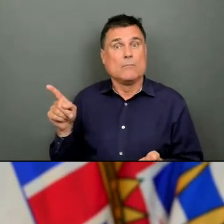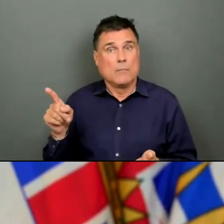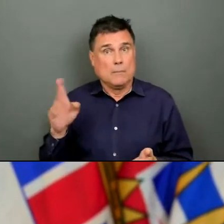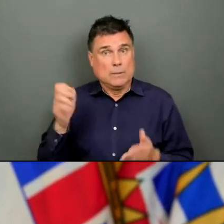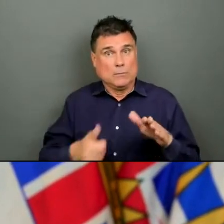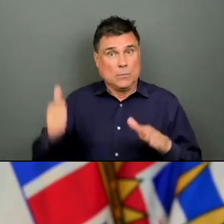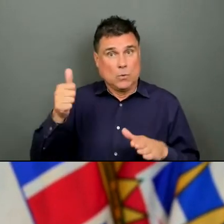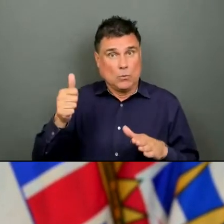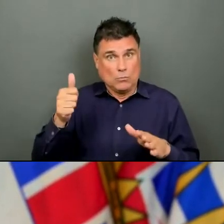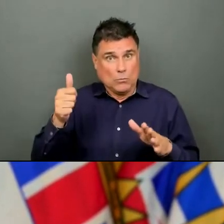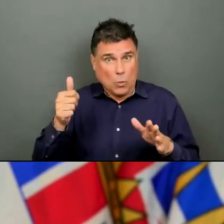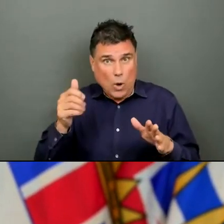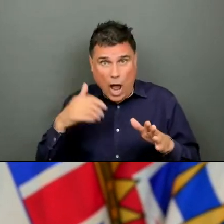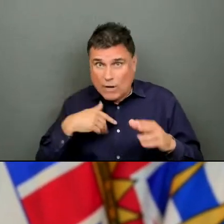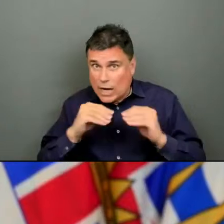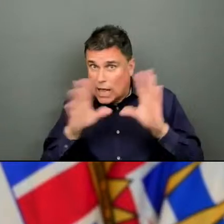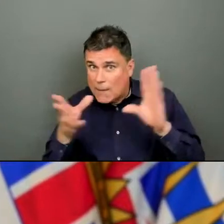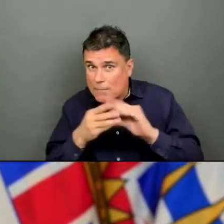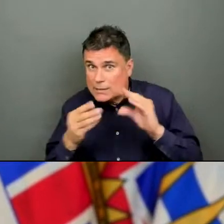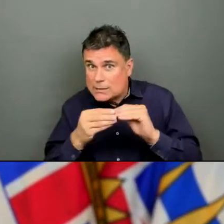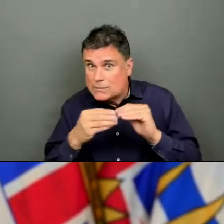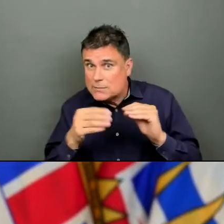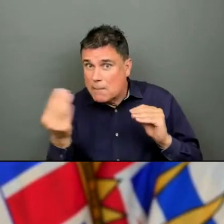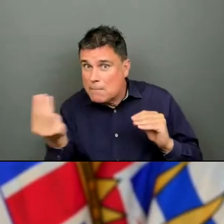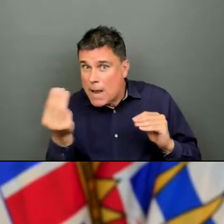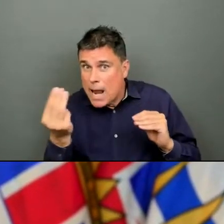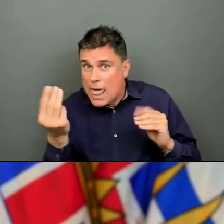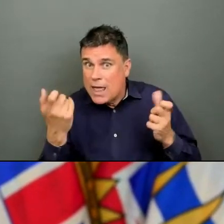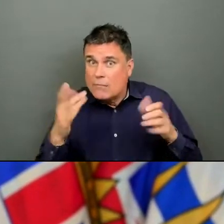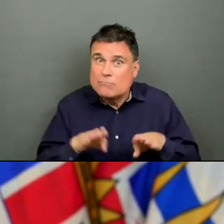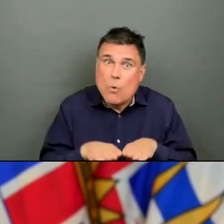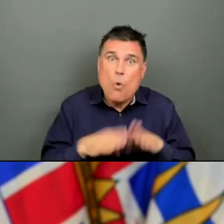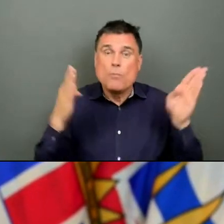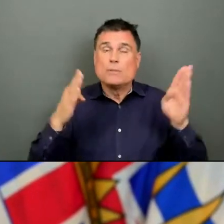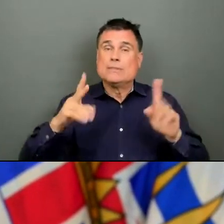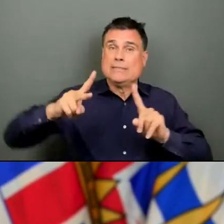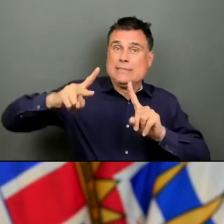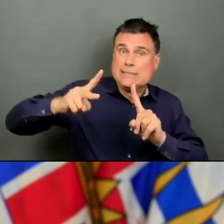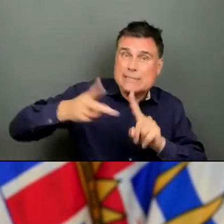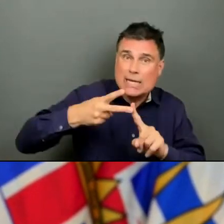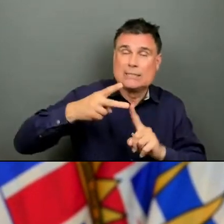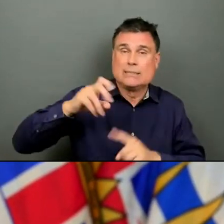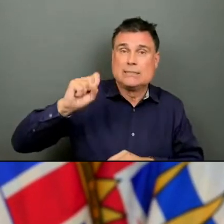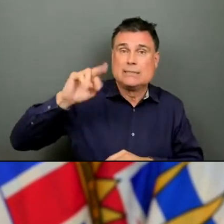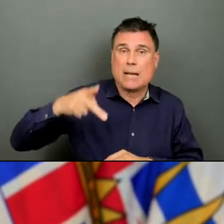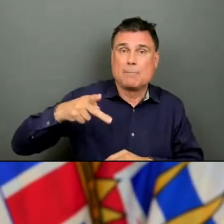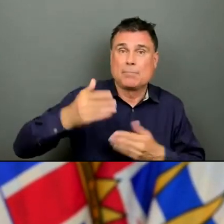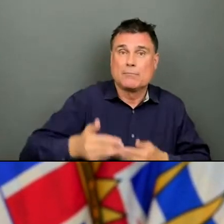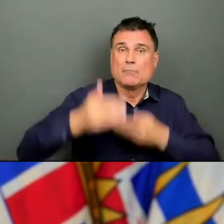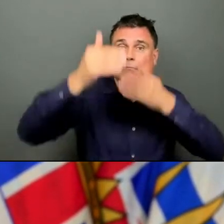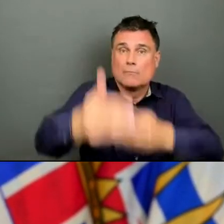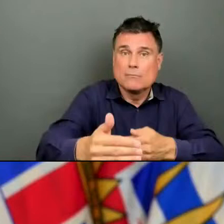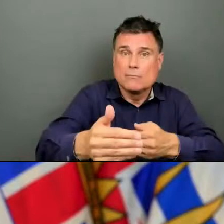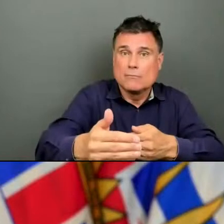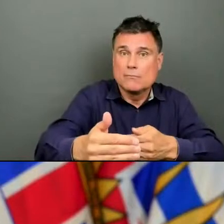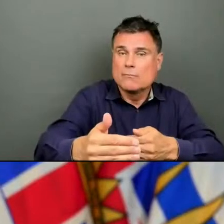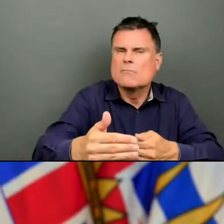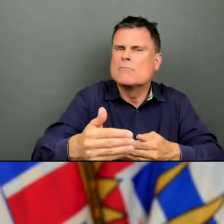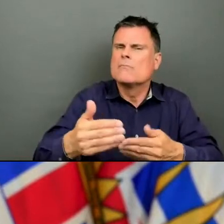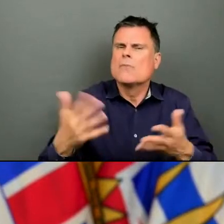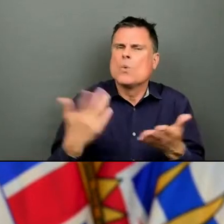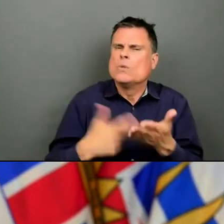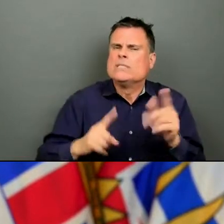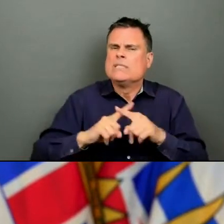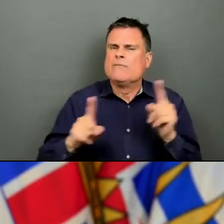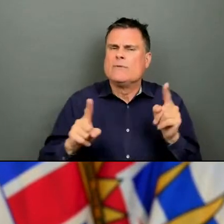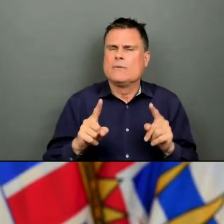Monday. Can you tell British Columbians more specifically what you are looking at between step 2 and step